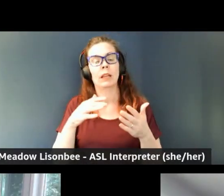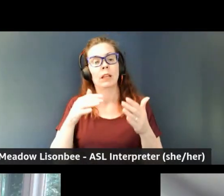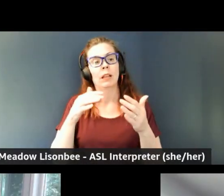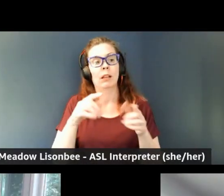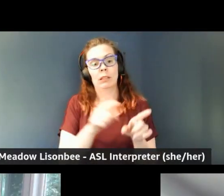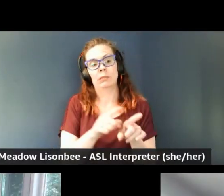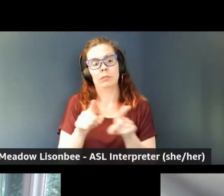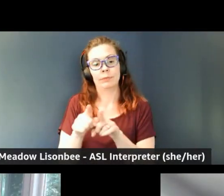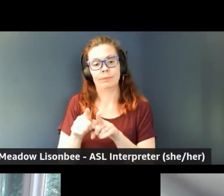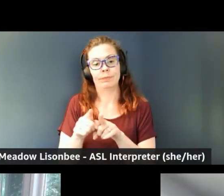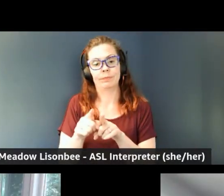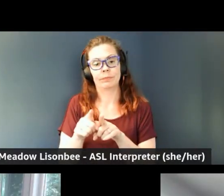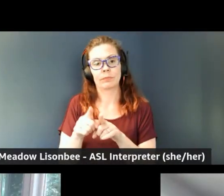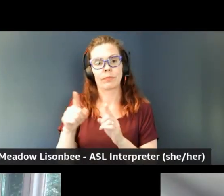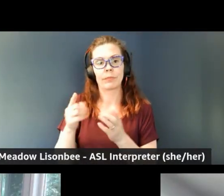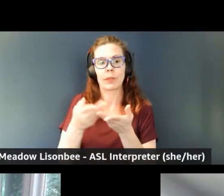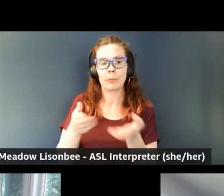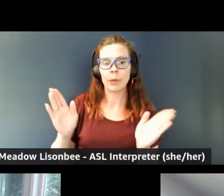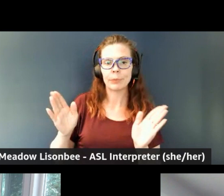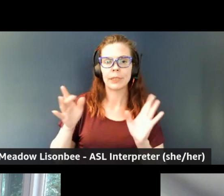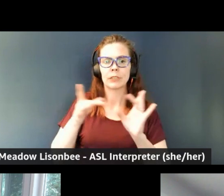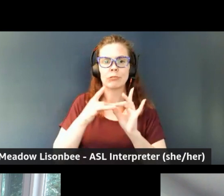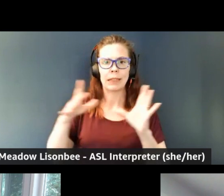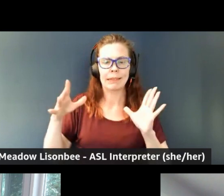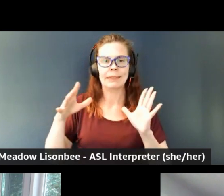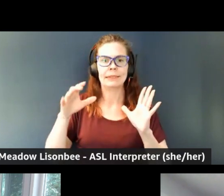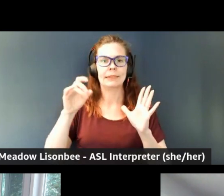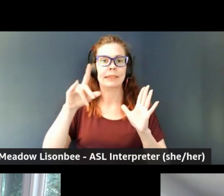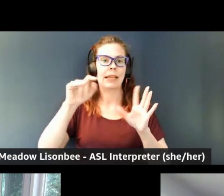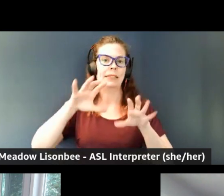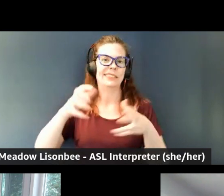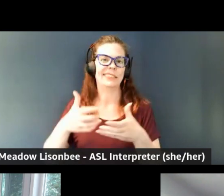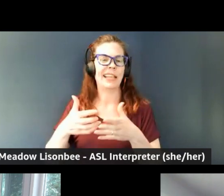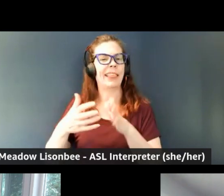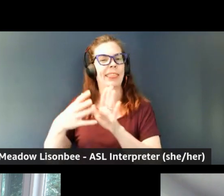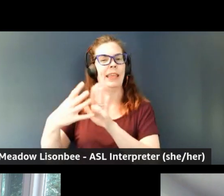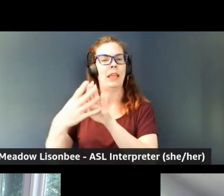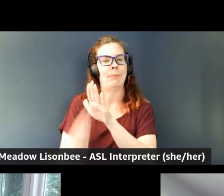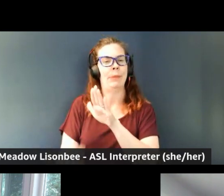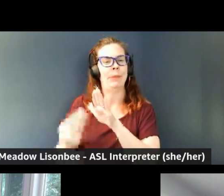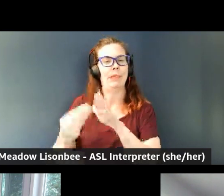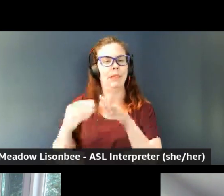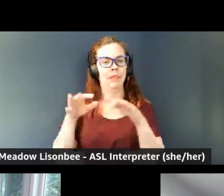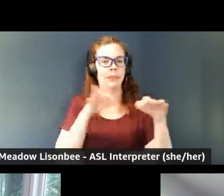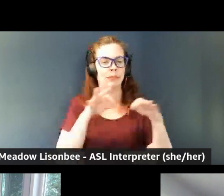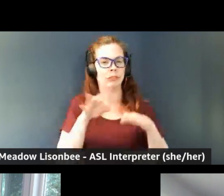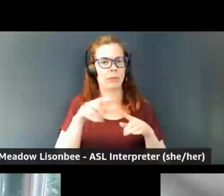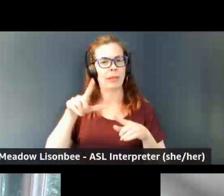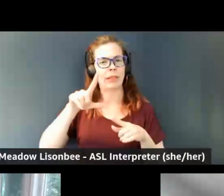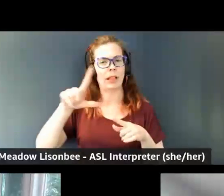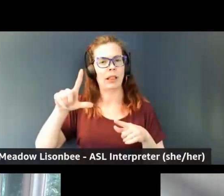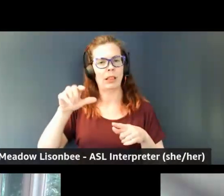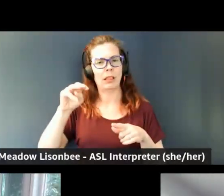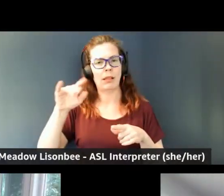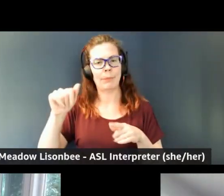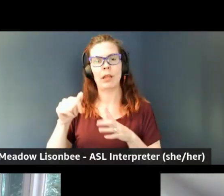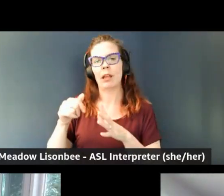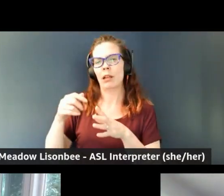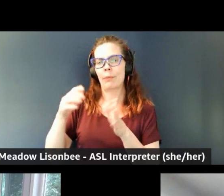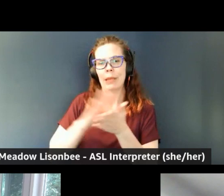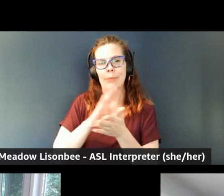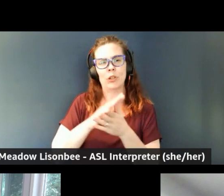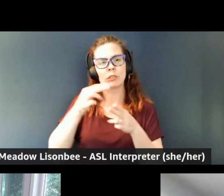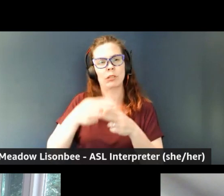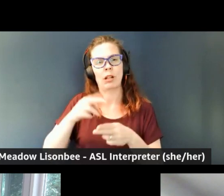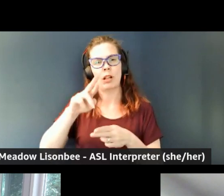Subsequently, a public release data set that mimicked what was described in that Llama paper came out called Red Pajama. So